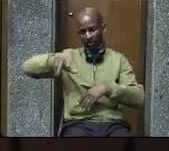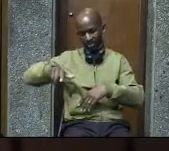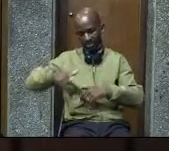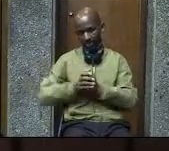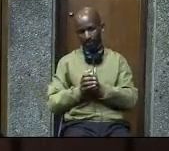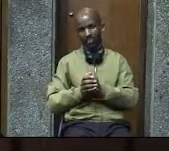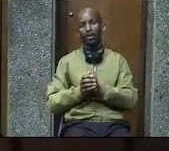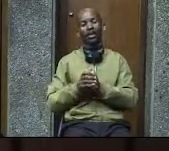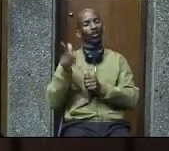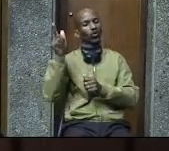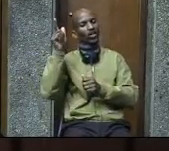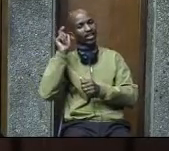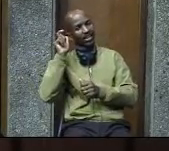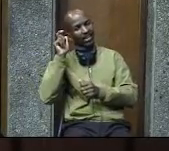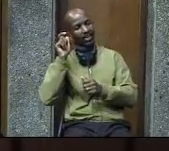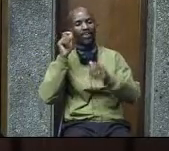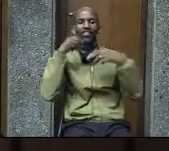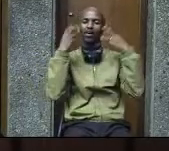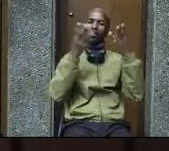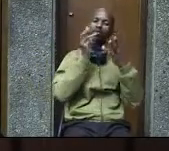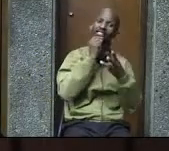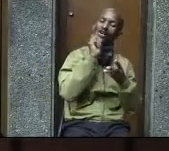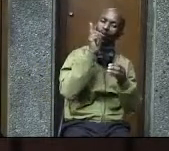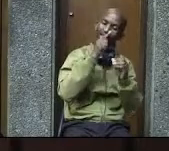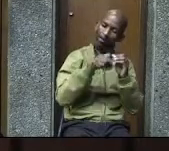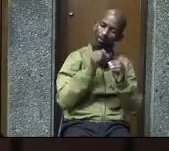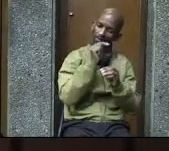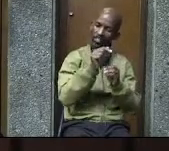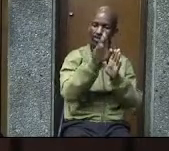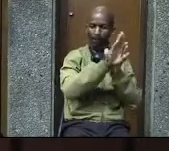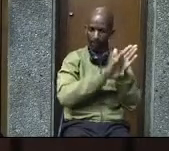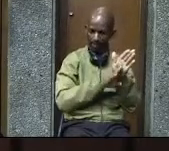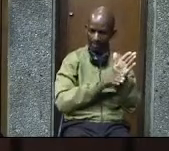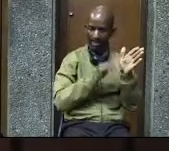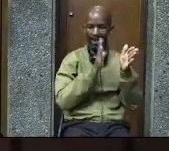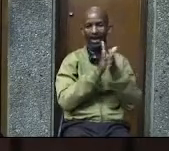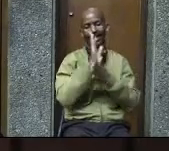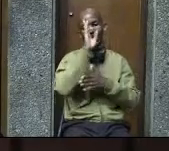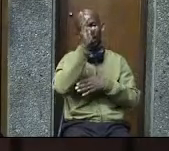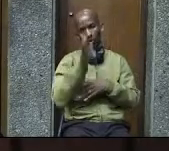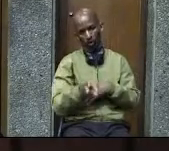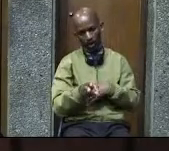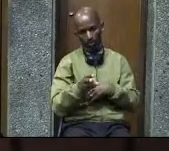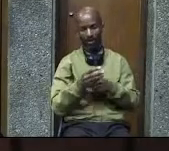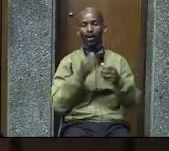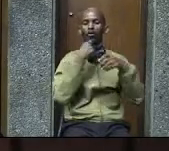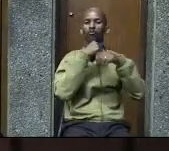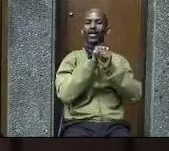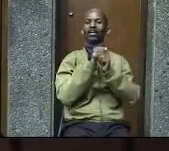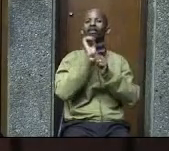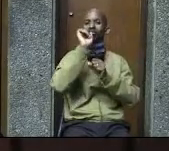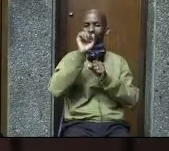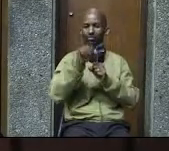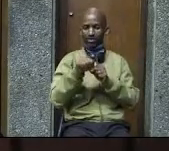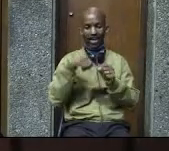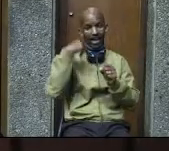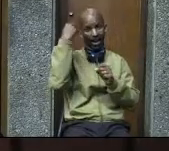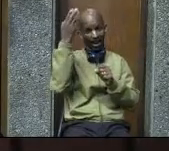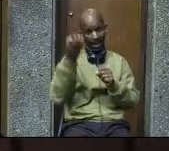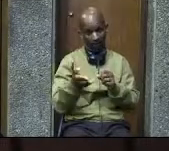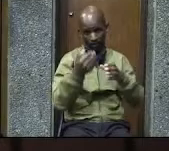re tsamaentse re utlwa gore what are the people saying about this bill, and then they will then be consolidated. After